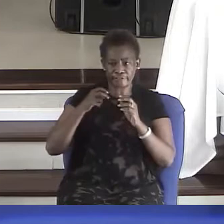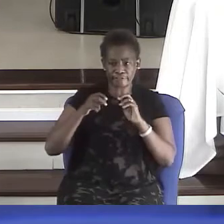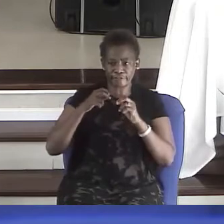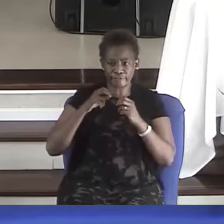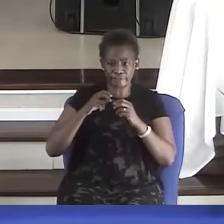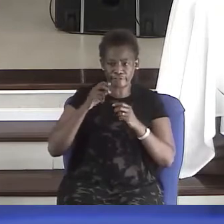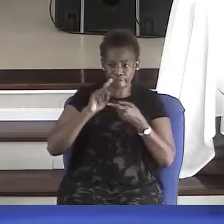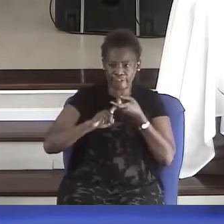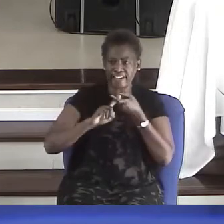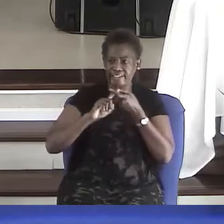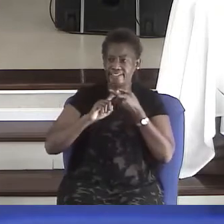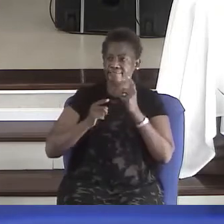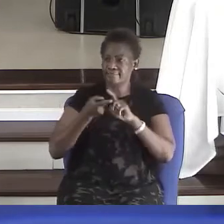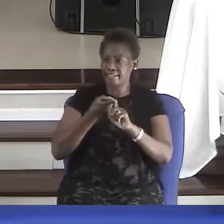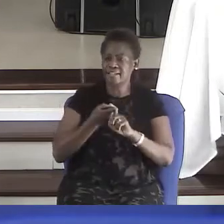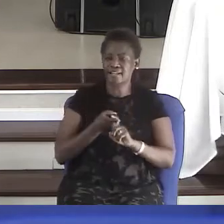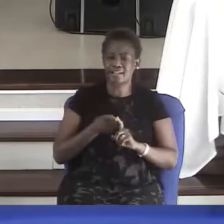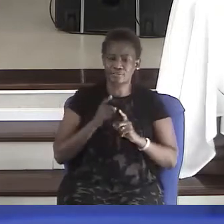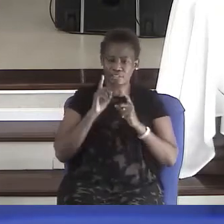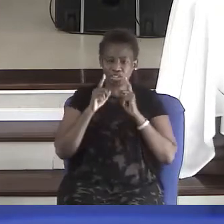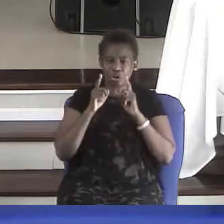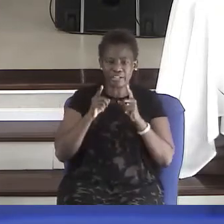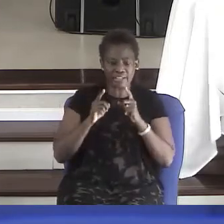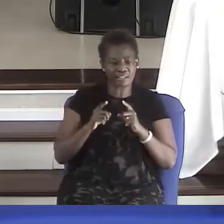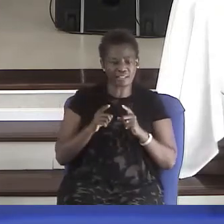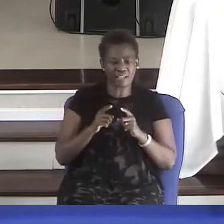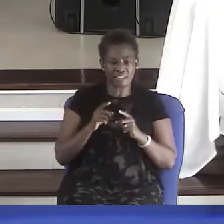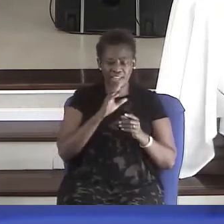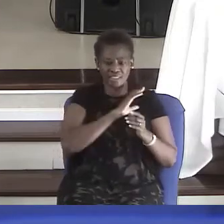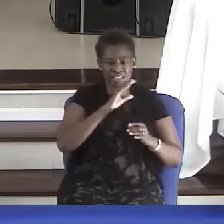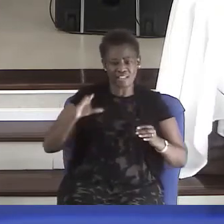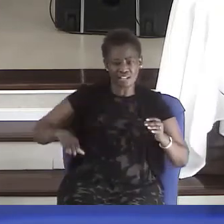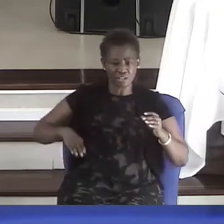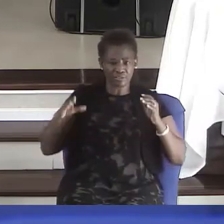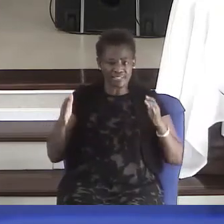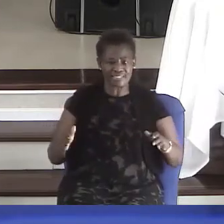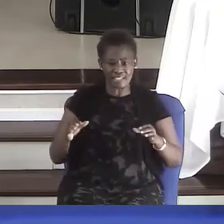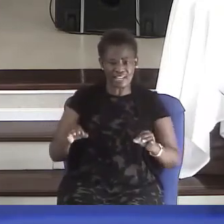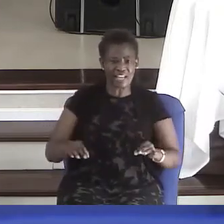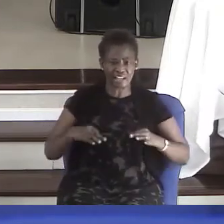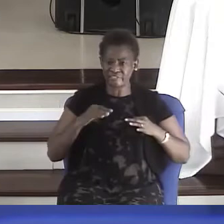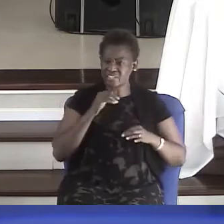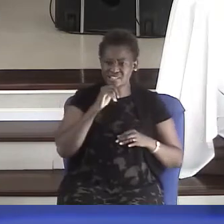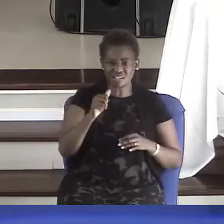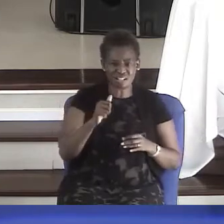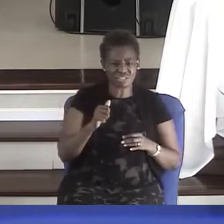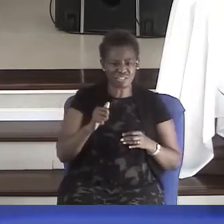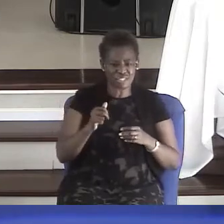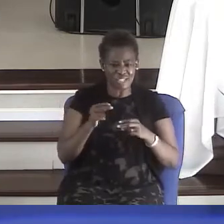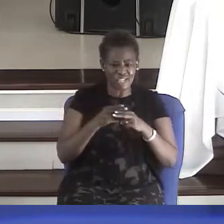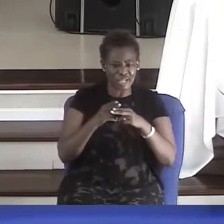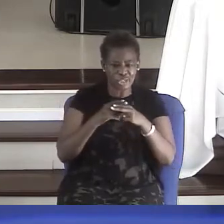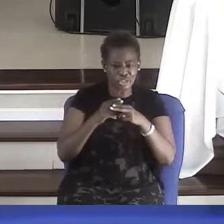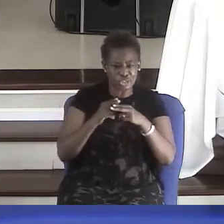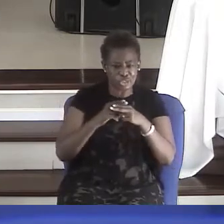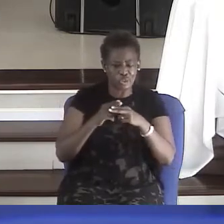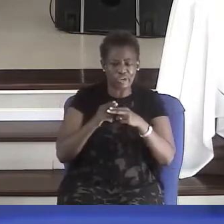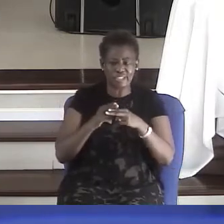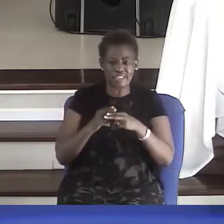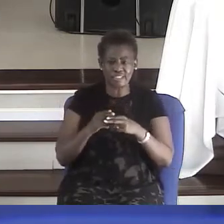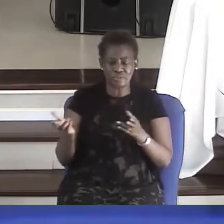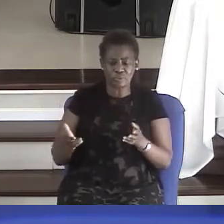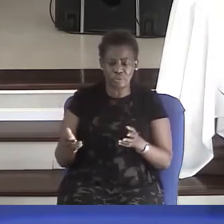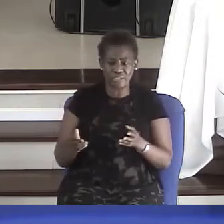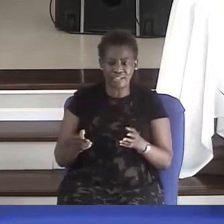meter race. It's not one big run from one point of get ready,